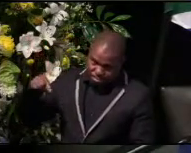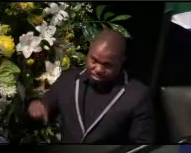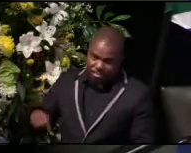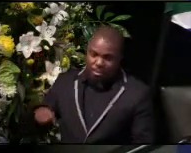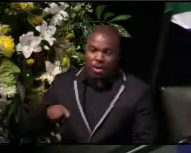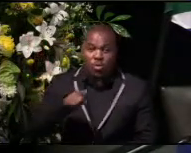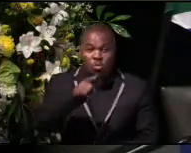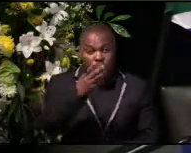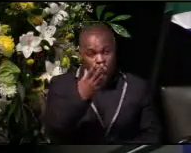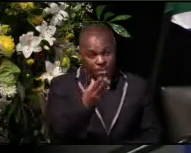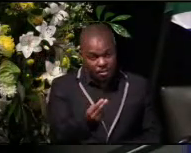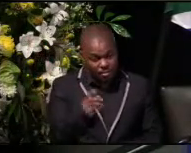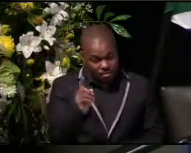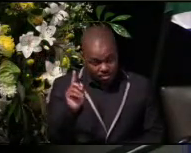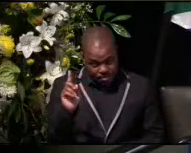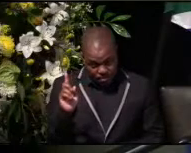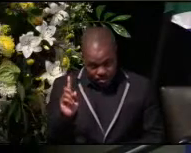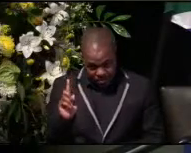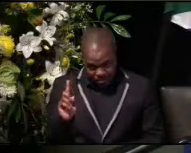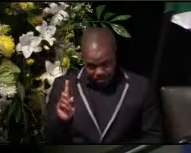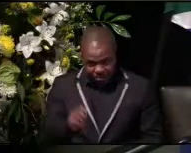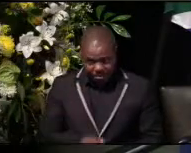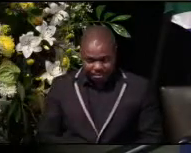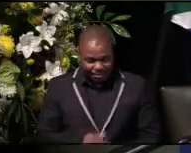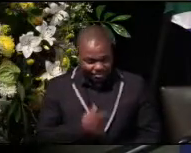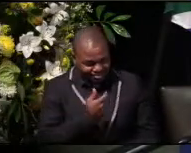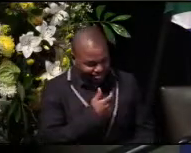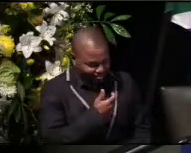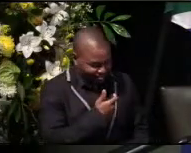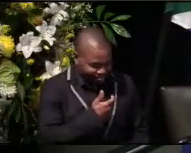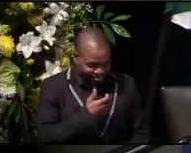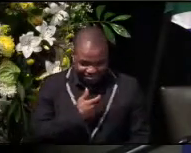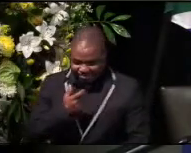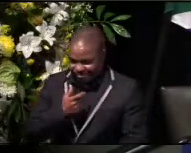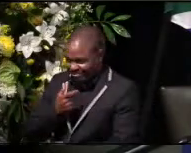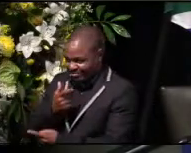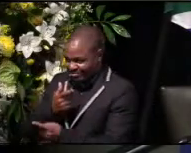you have the way